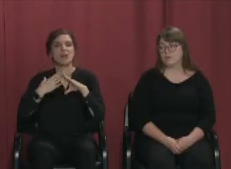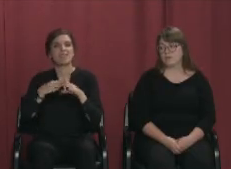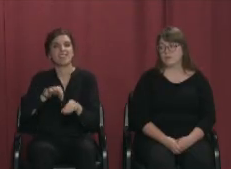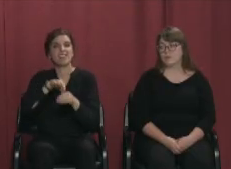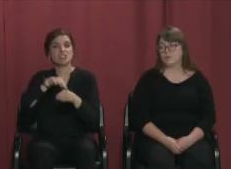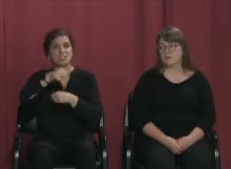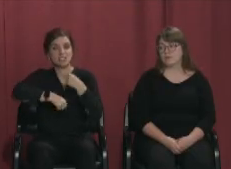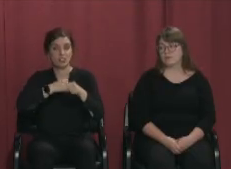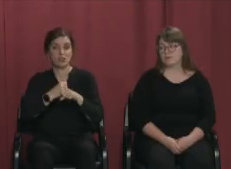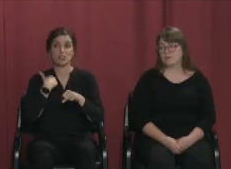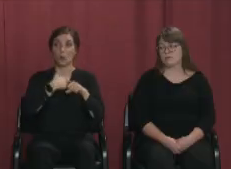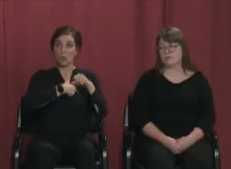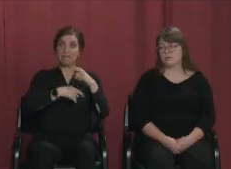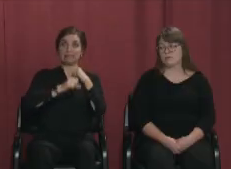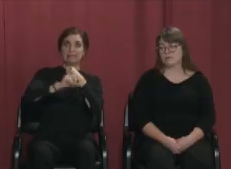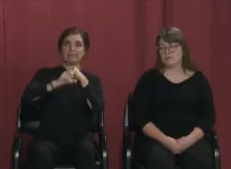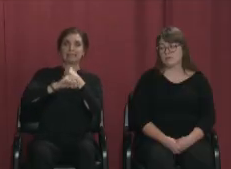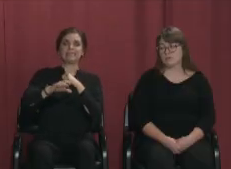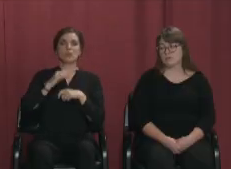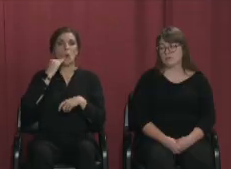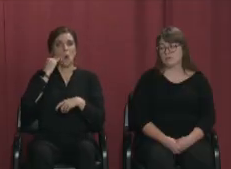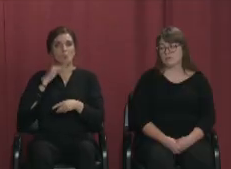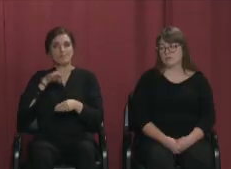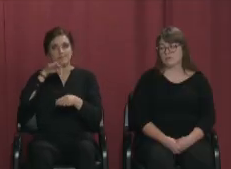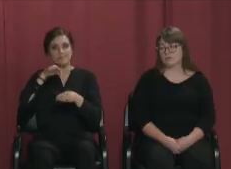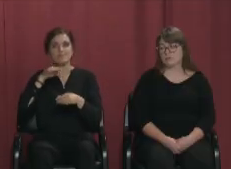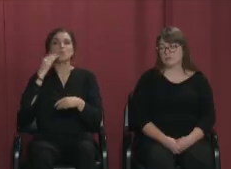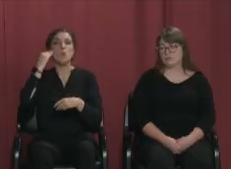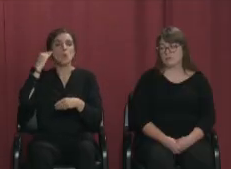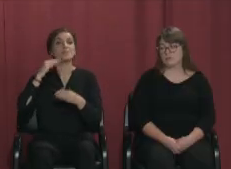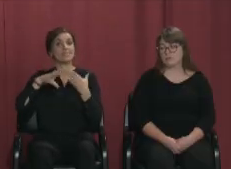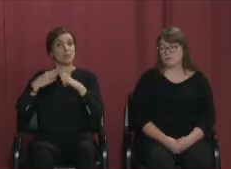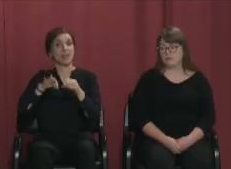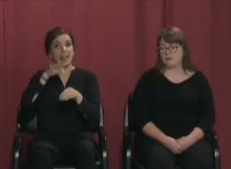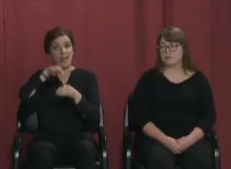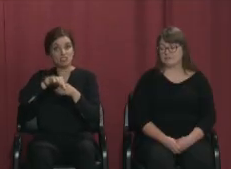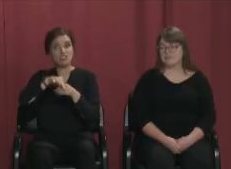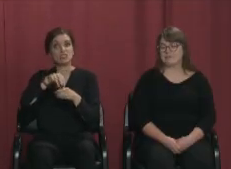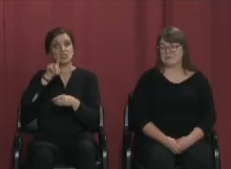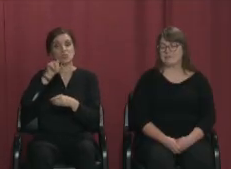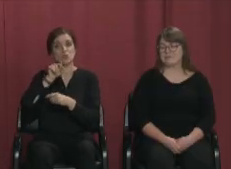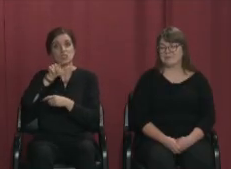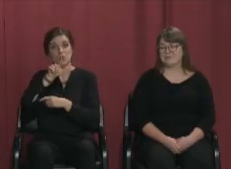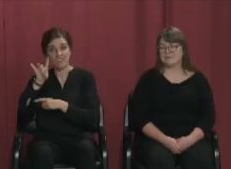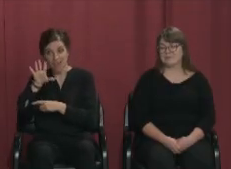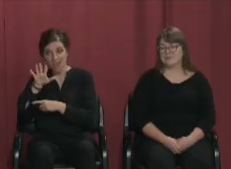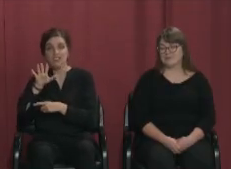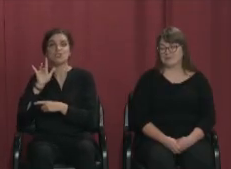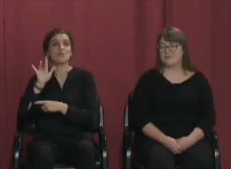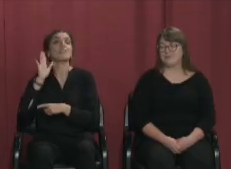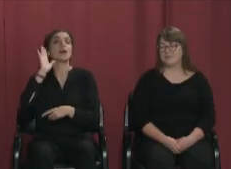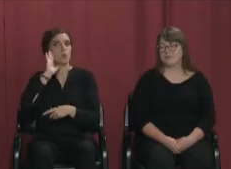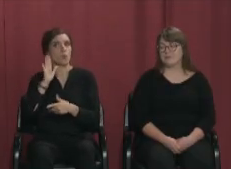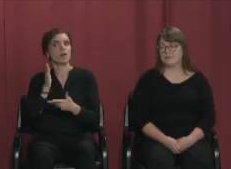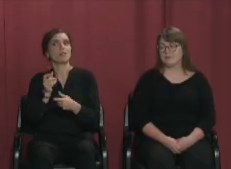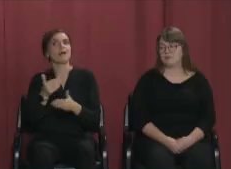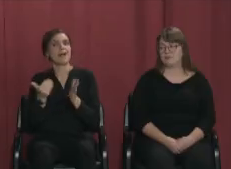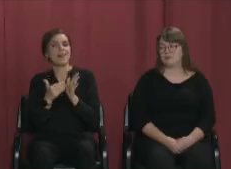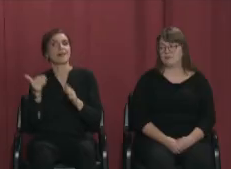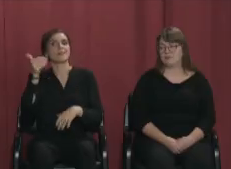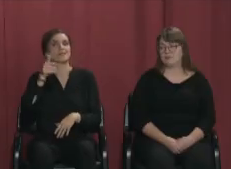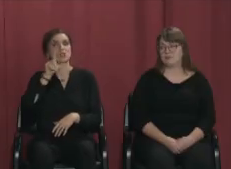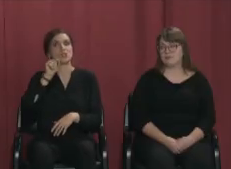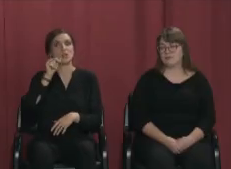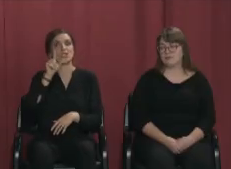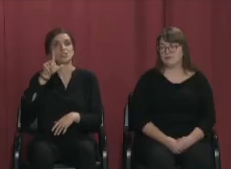2025 this year, and in 2027 we'll create some new T-shirts. But we want to get the word out that these elections are highly important. Please get out